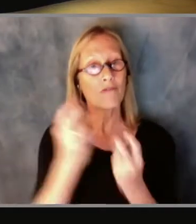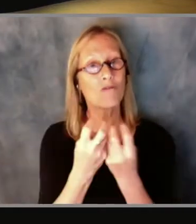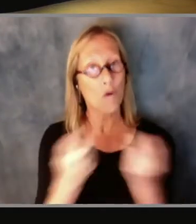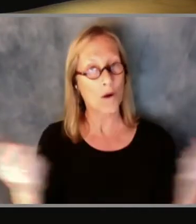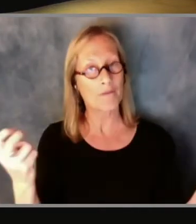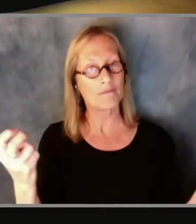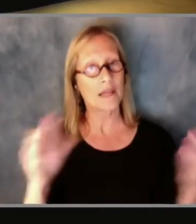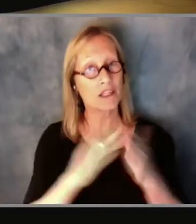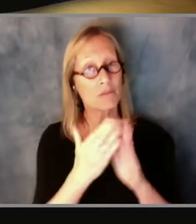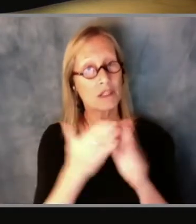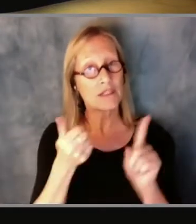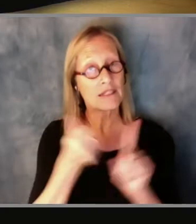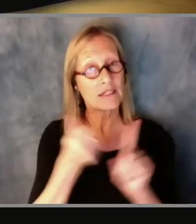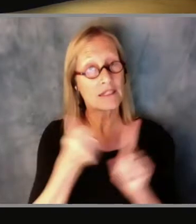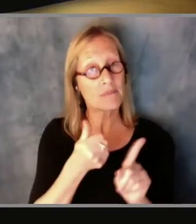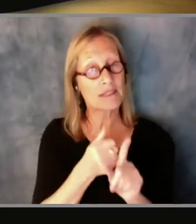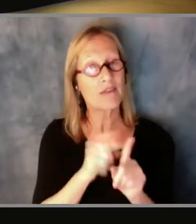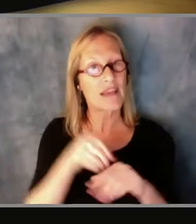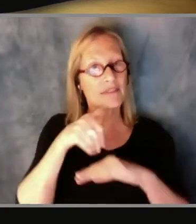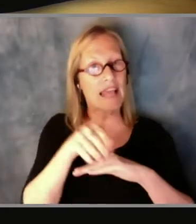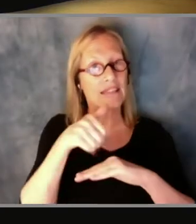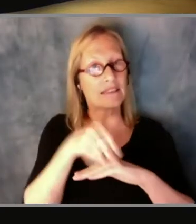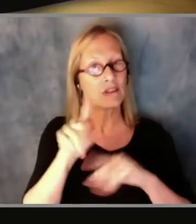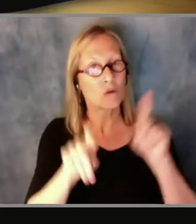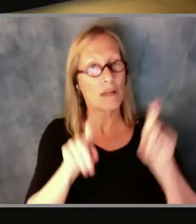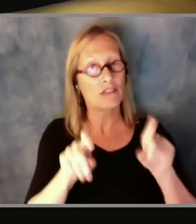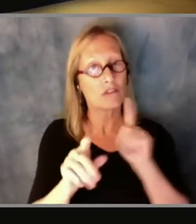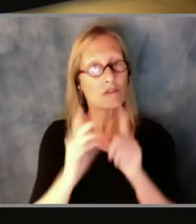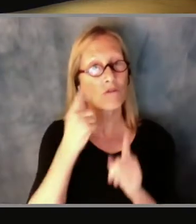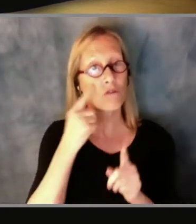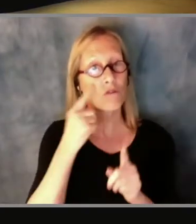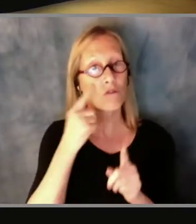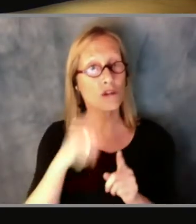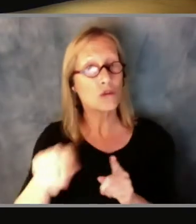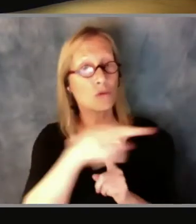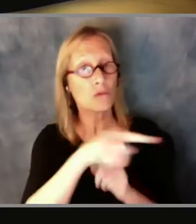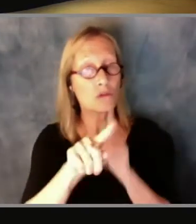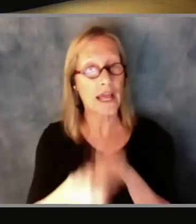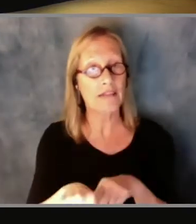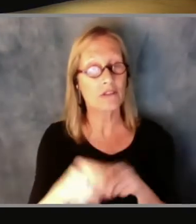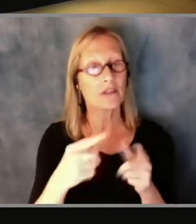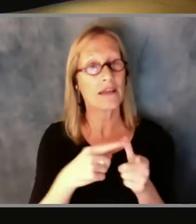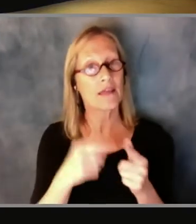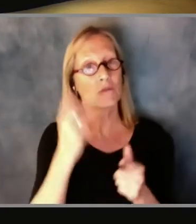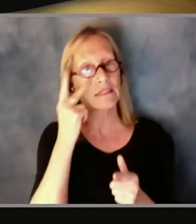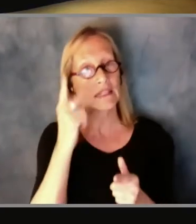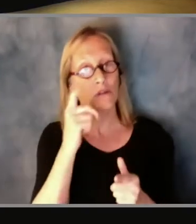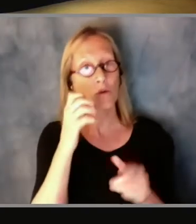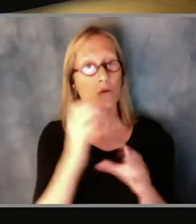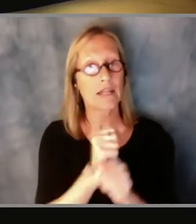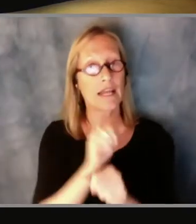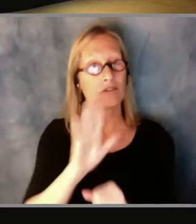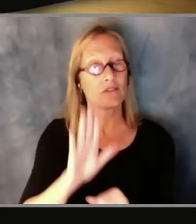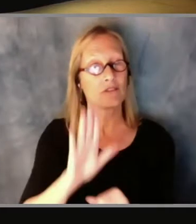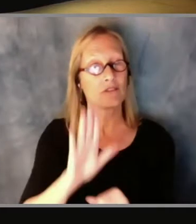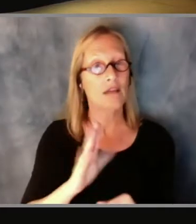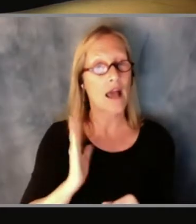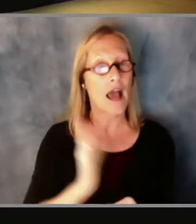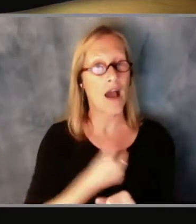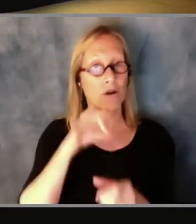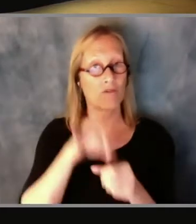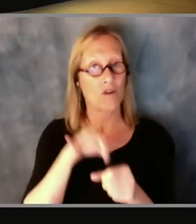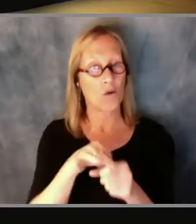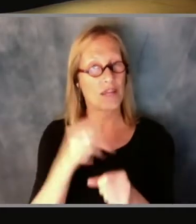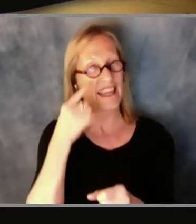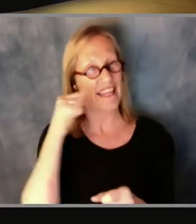to answer to help us determine who gets our vote. Think of this as a job interview.